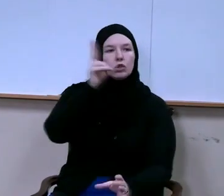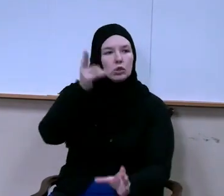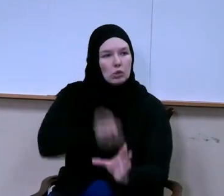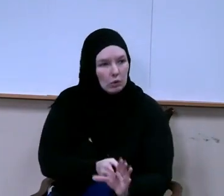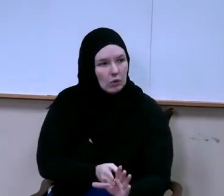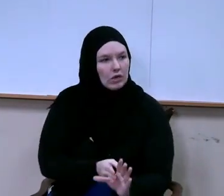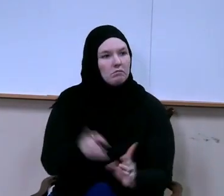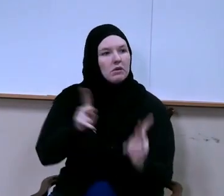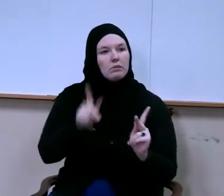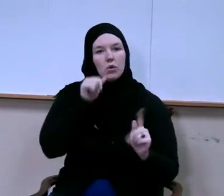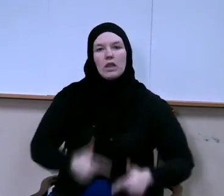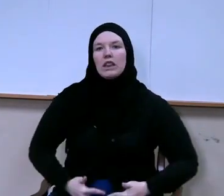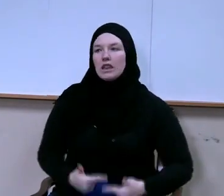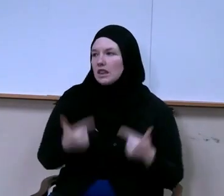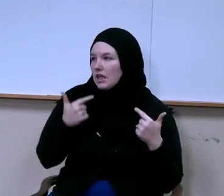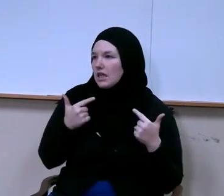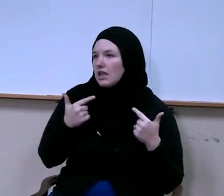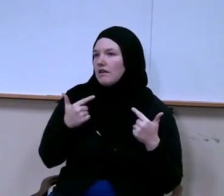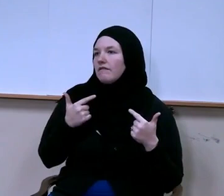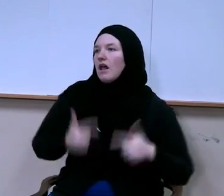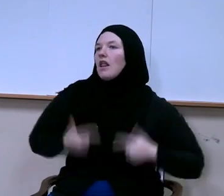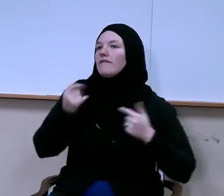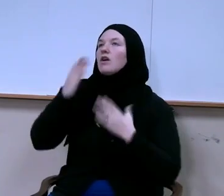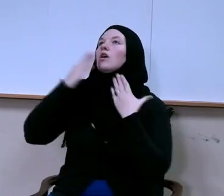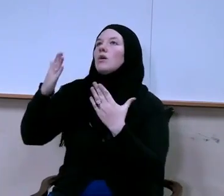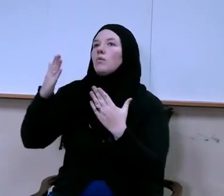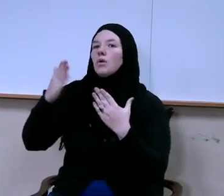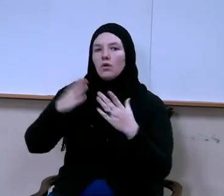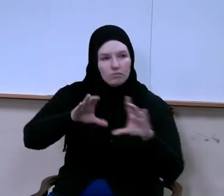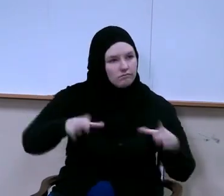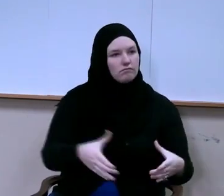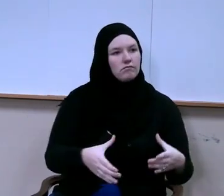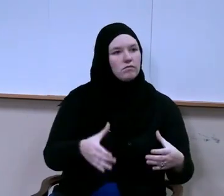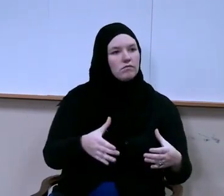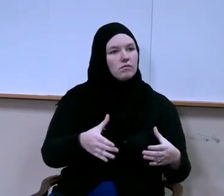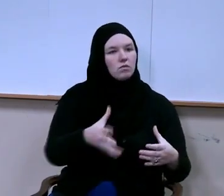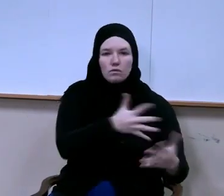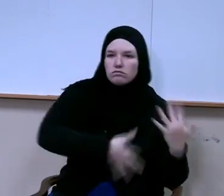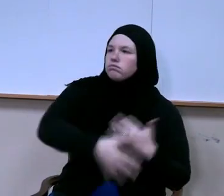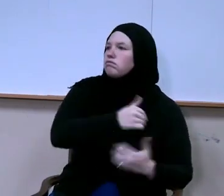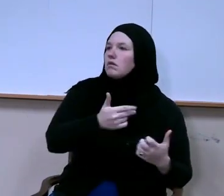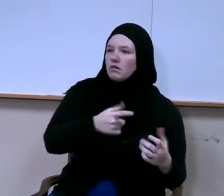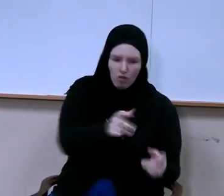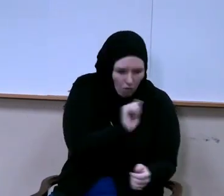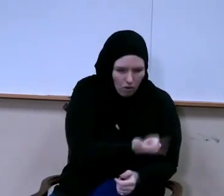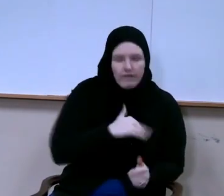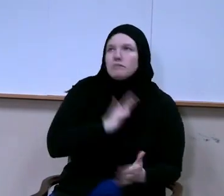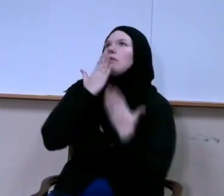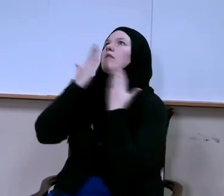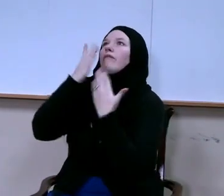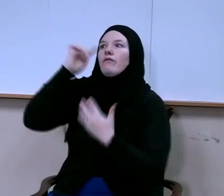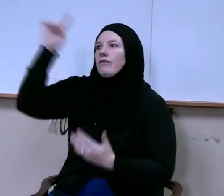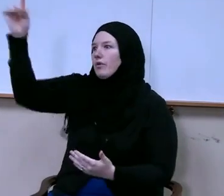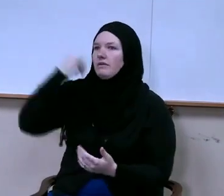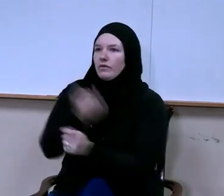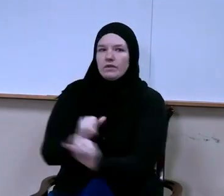join those who live a life of gratitude. We will be among them. We will be in the midst of them.